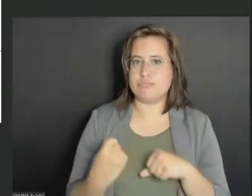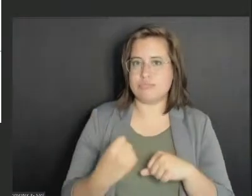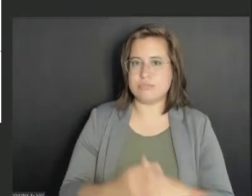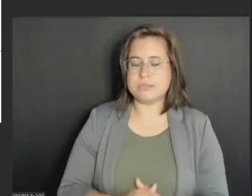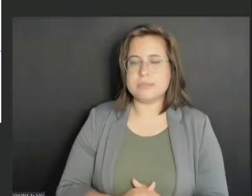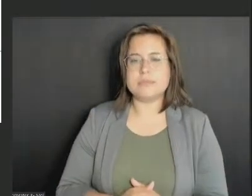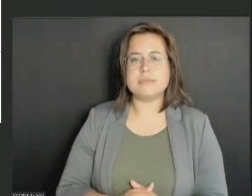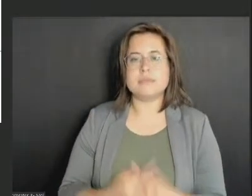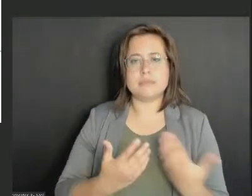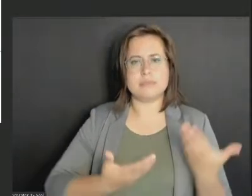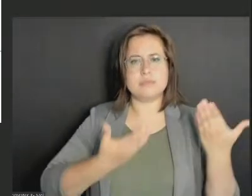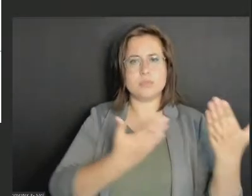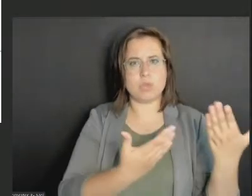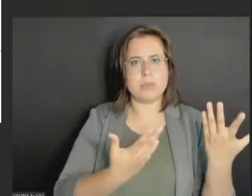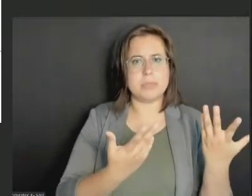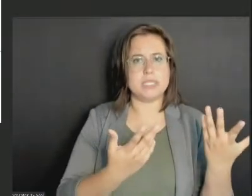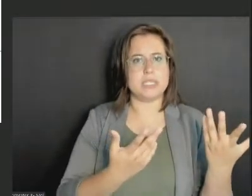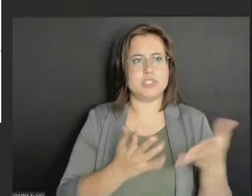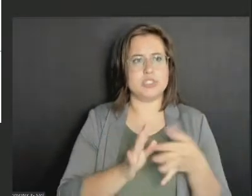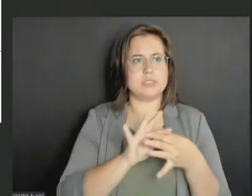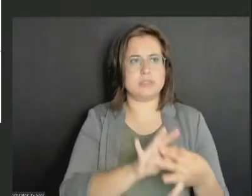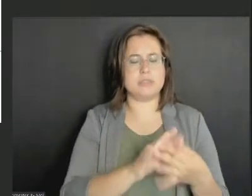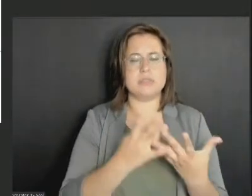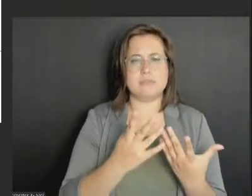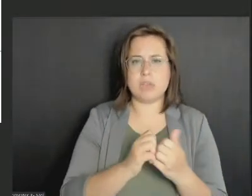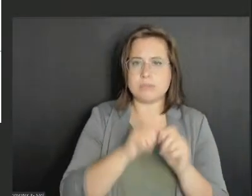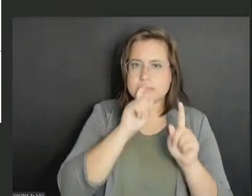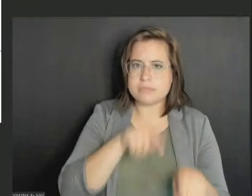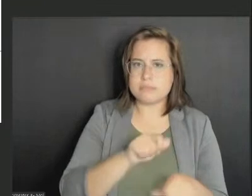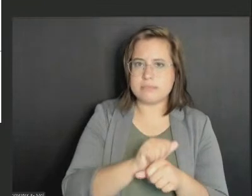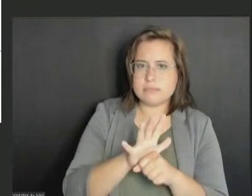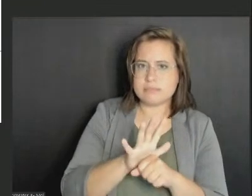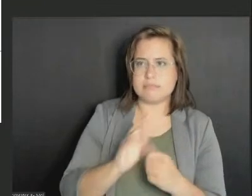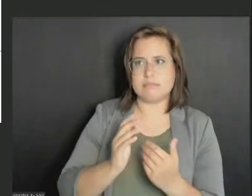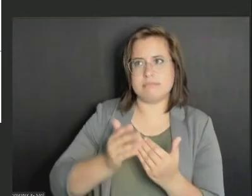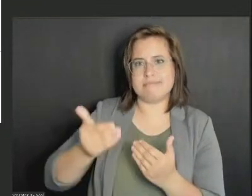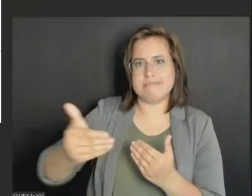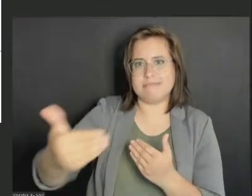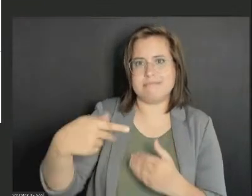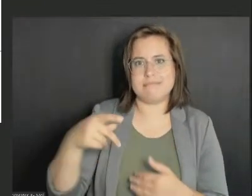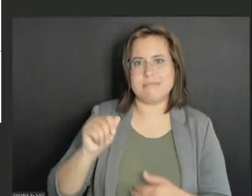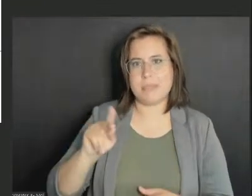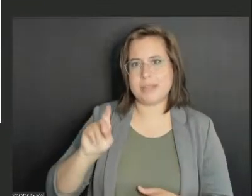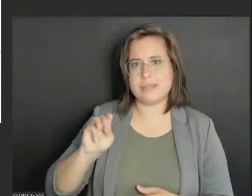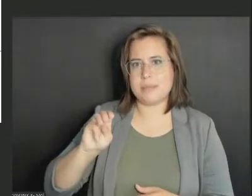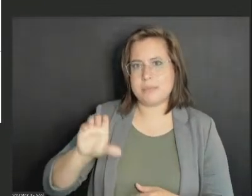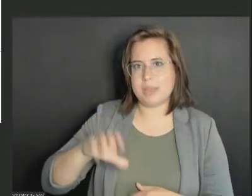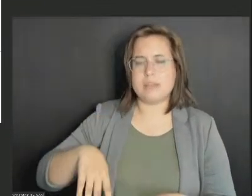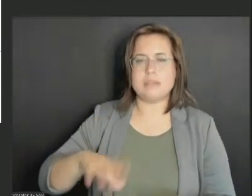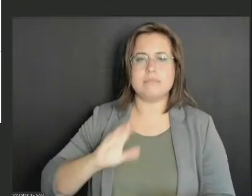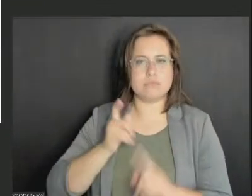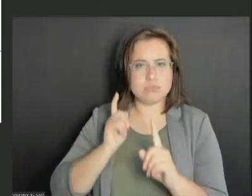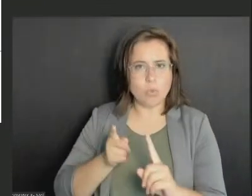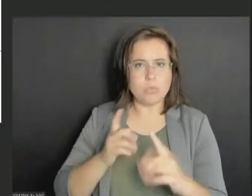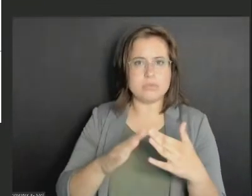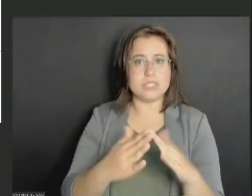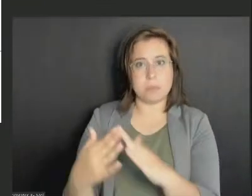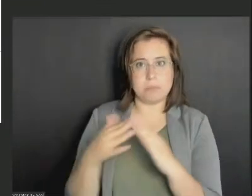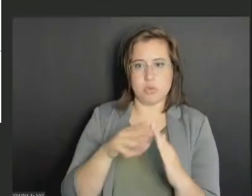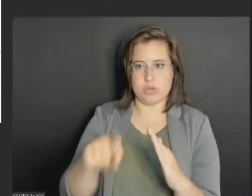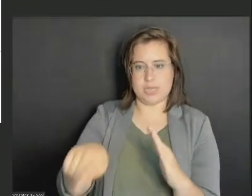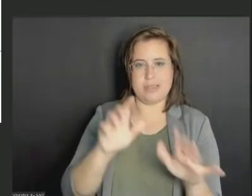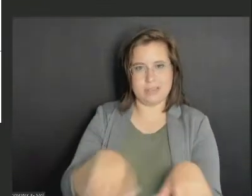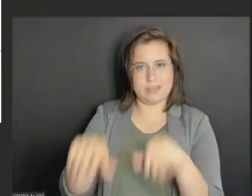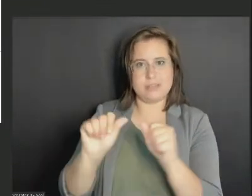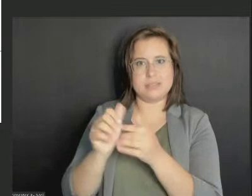better respond to COVID-19 and better prepare us for future pandemics, we seek to ensure that communities help lead the way in